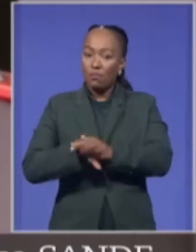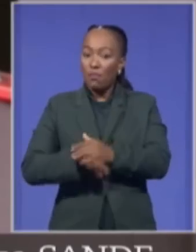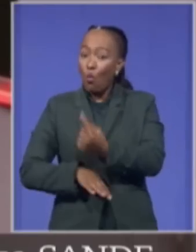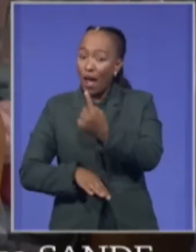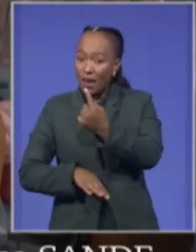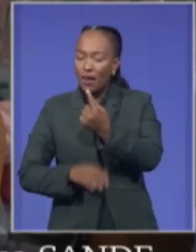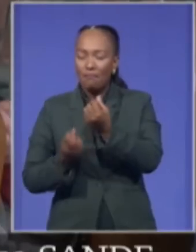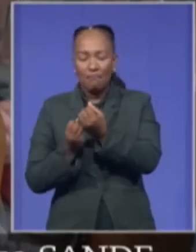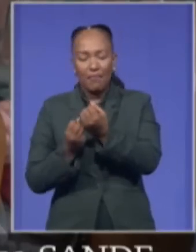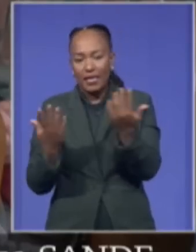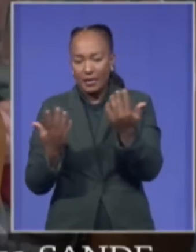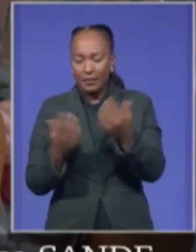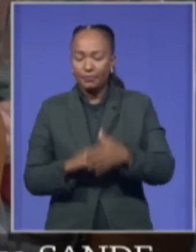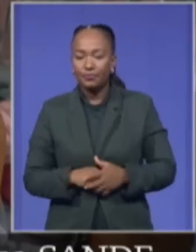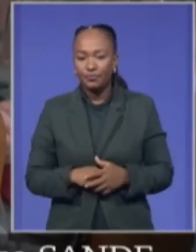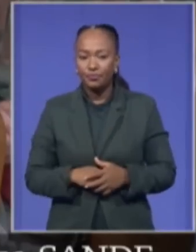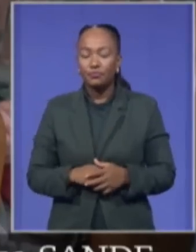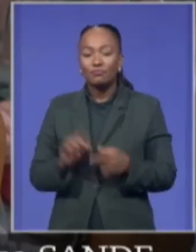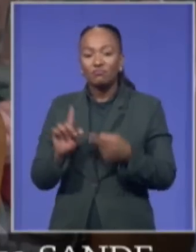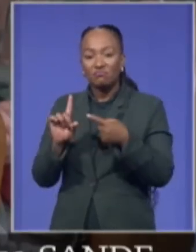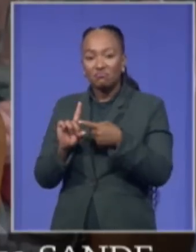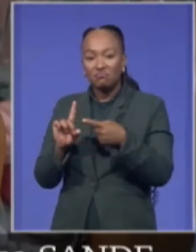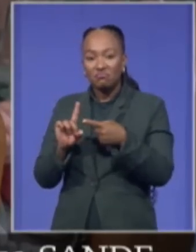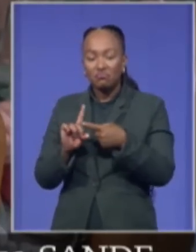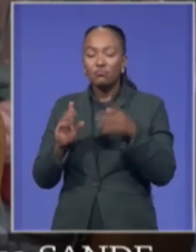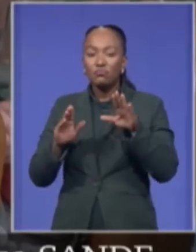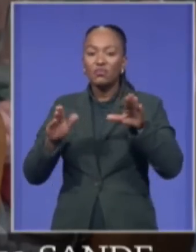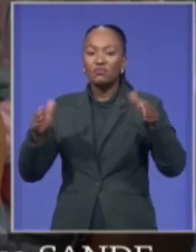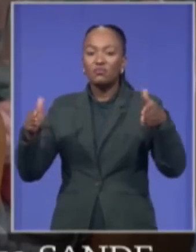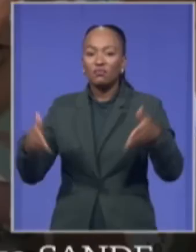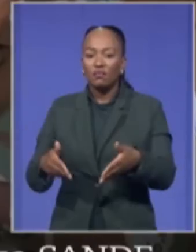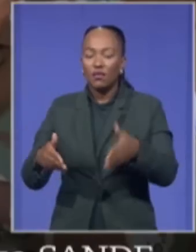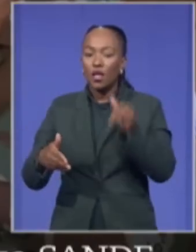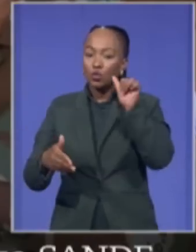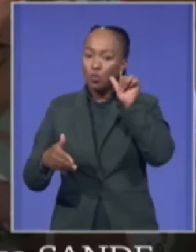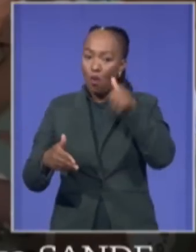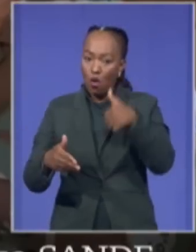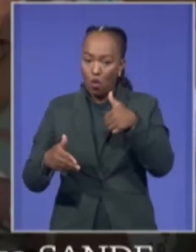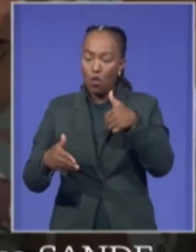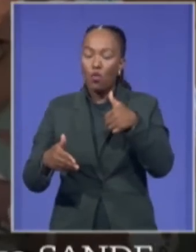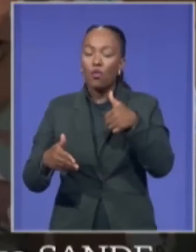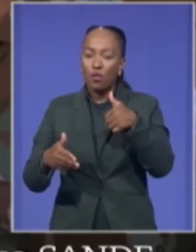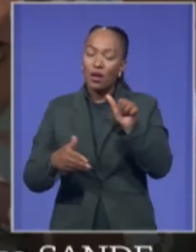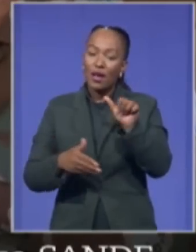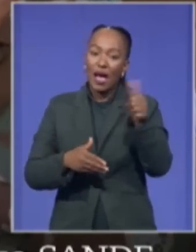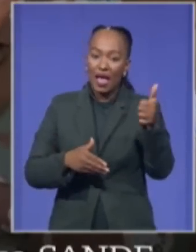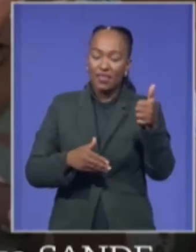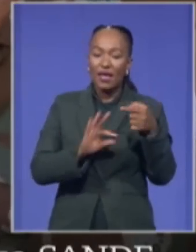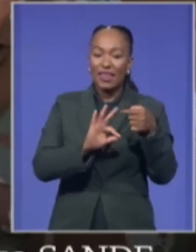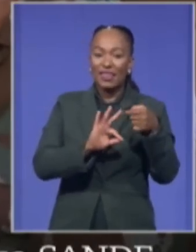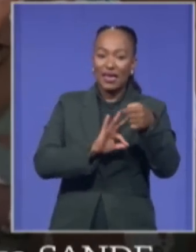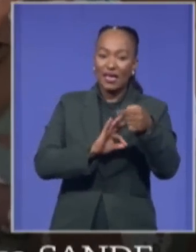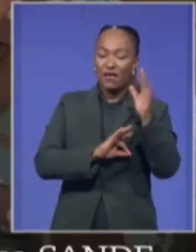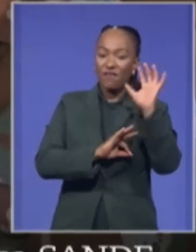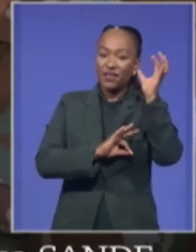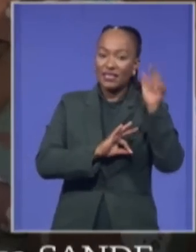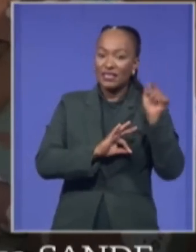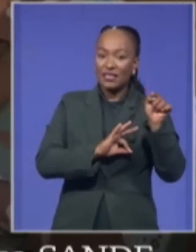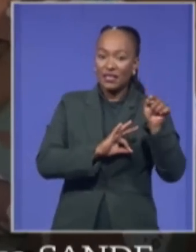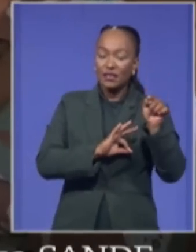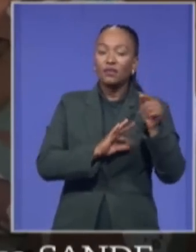many. Poloko ya Lance Corporal Peter Stradom e tla ba hosane. Athe masole a mang a mararo a Free State a tla